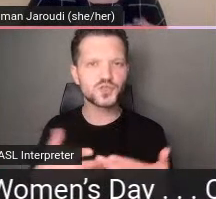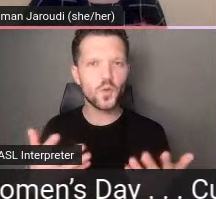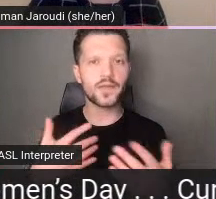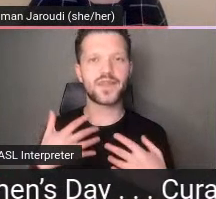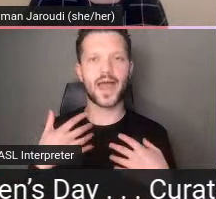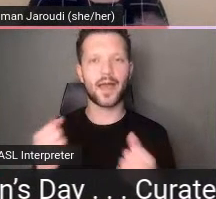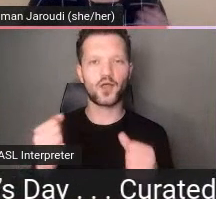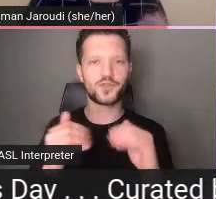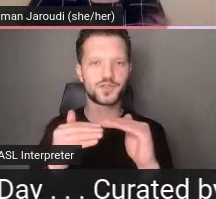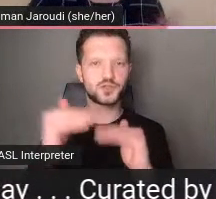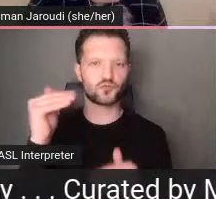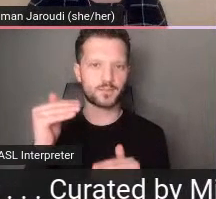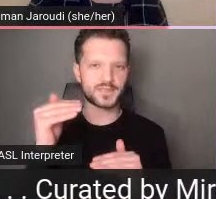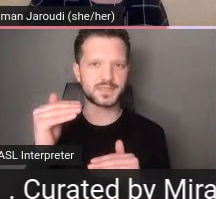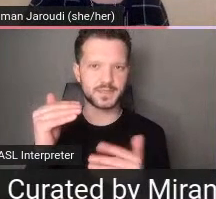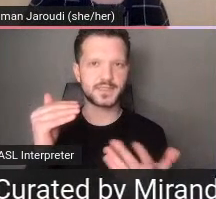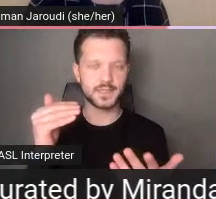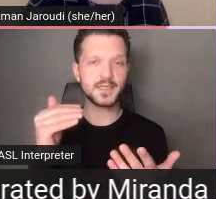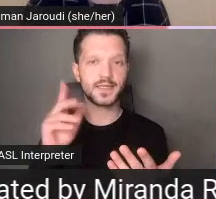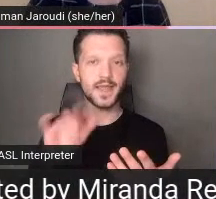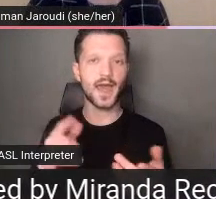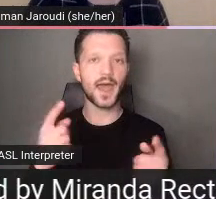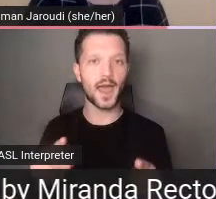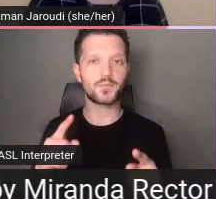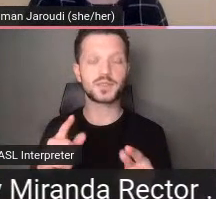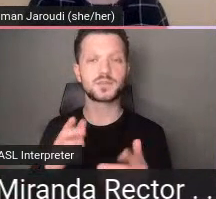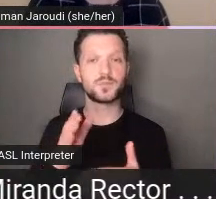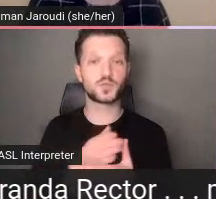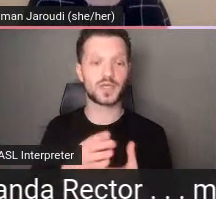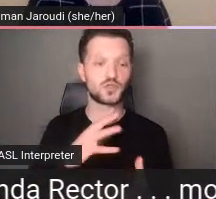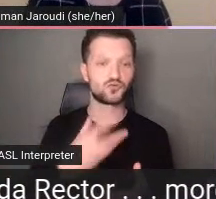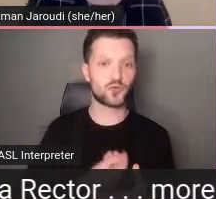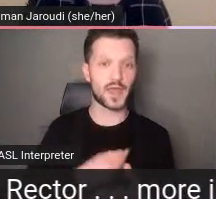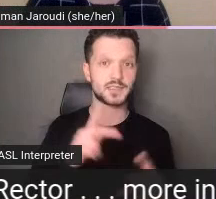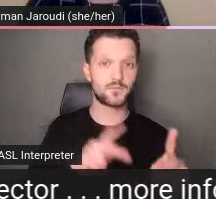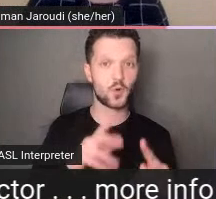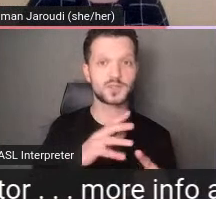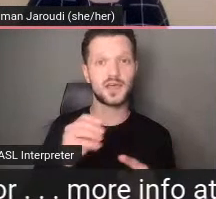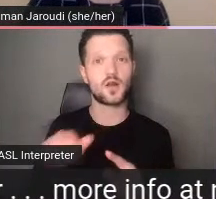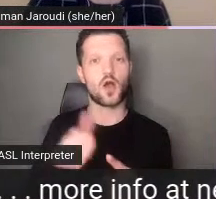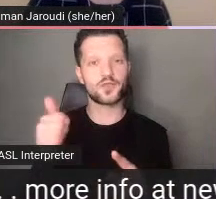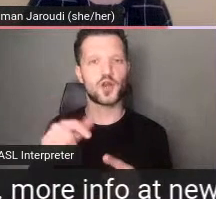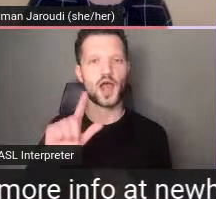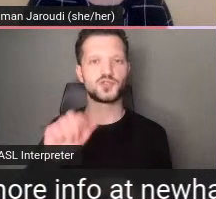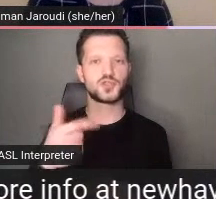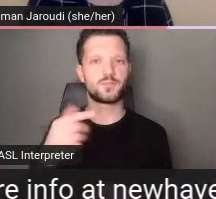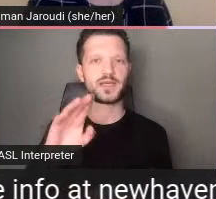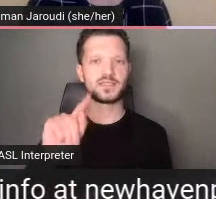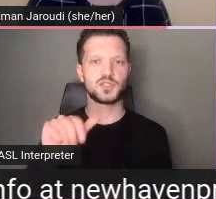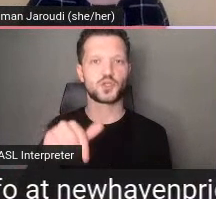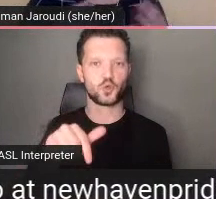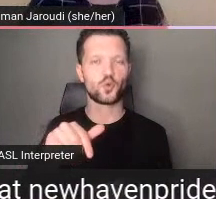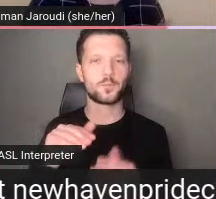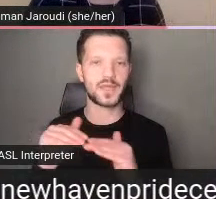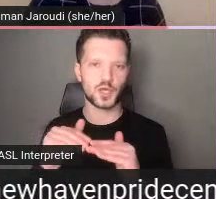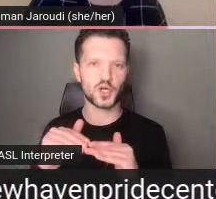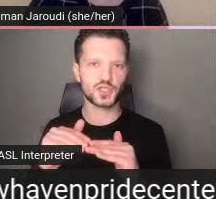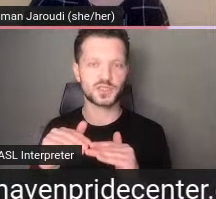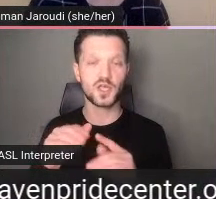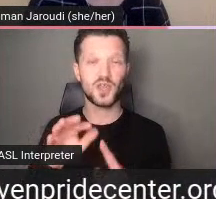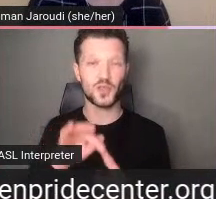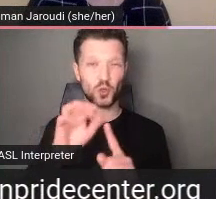discrepancy that exists between trans folks and other LGBTQ peers. The unique needs of the trans community are